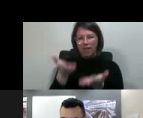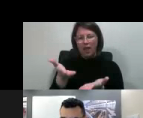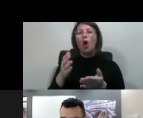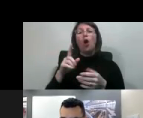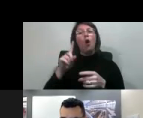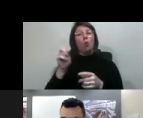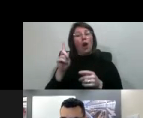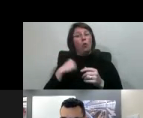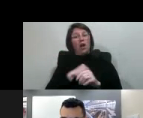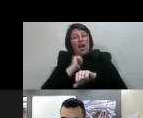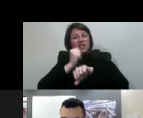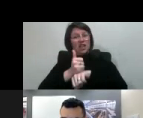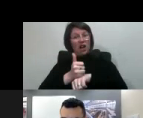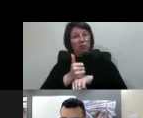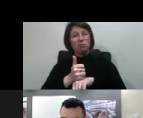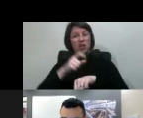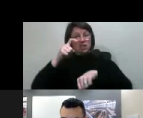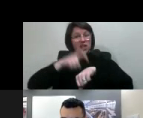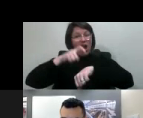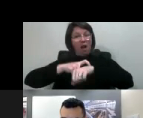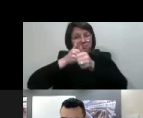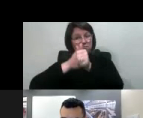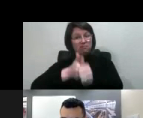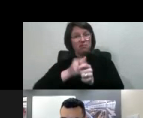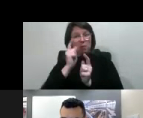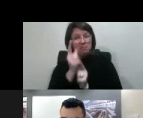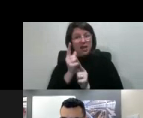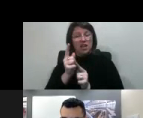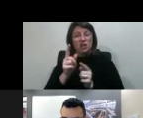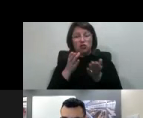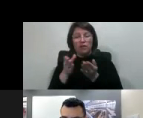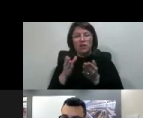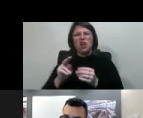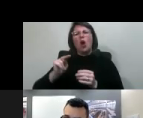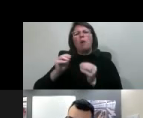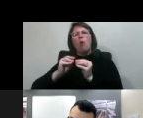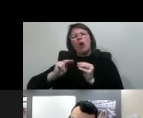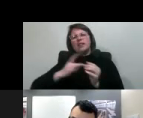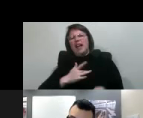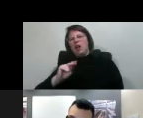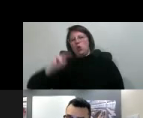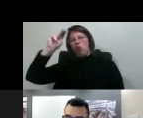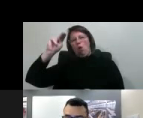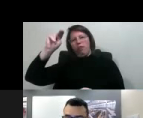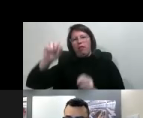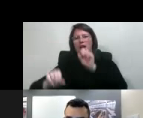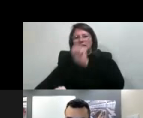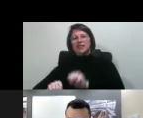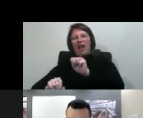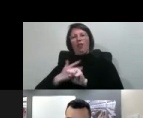that clock-based service, we have done so. We've done probably a little bit more on the north side than the south side right now, but we will continue to refine those things.